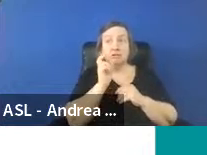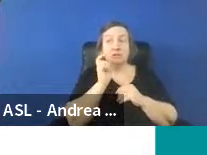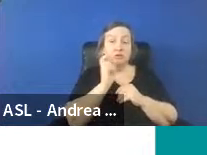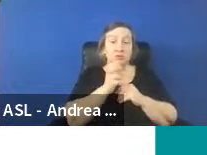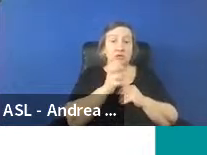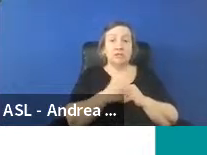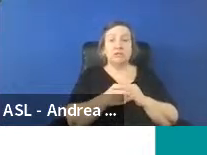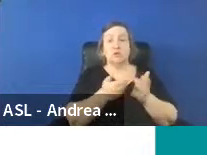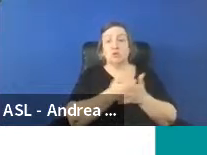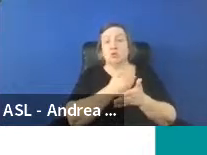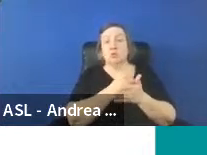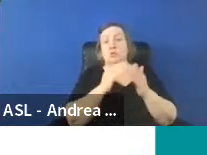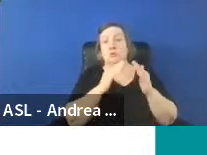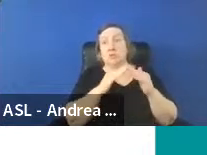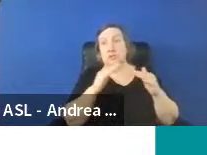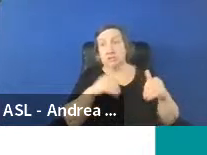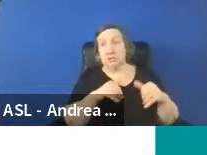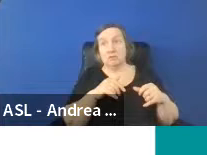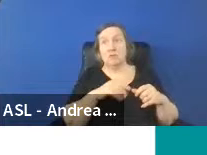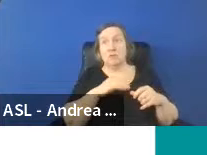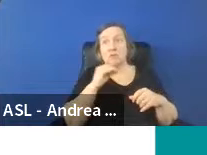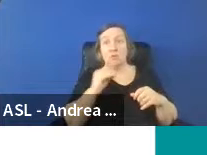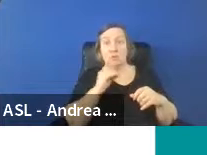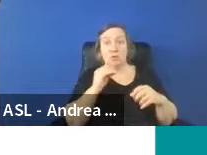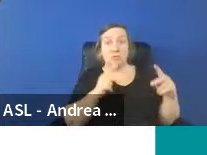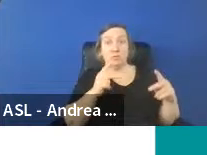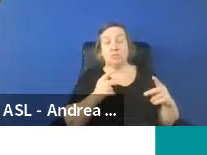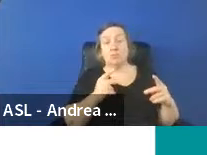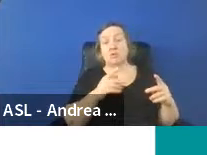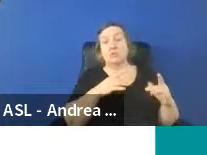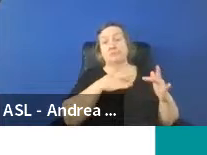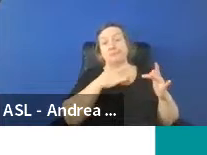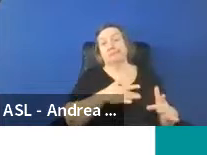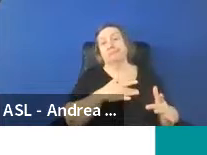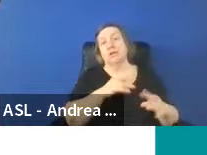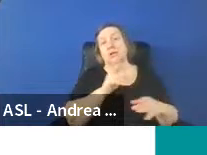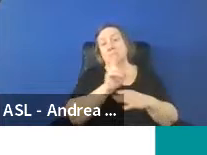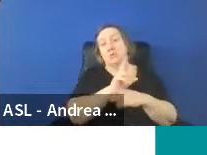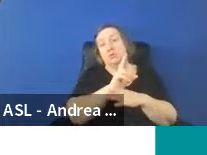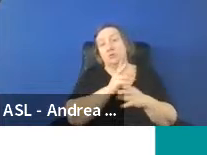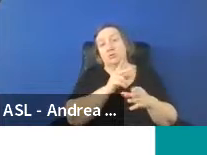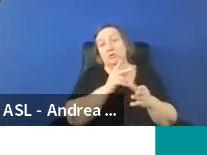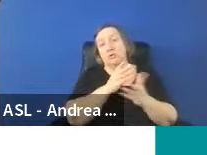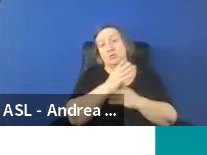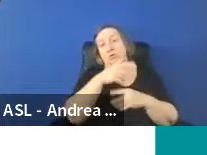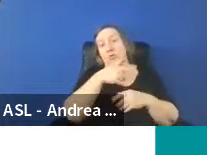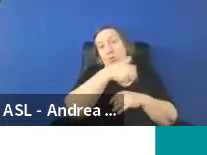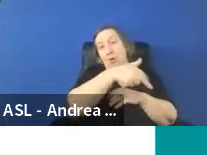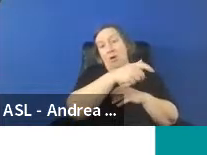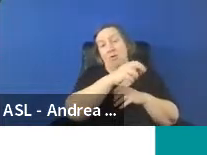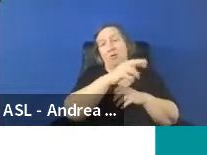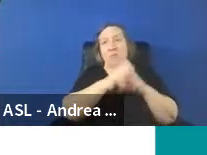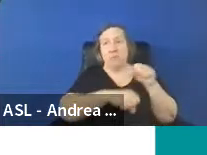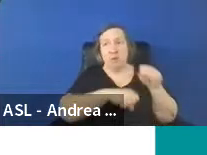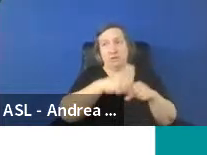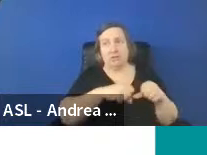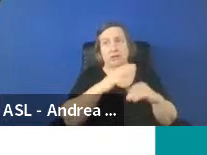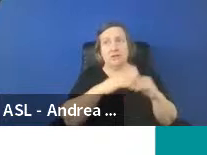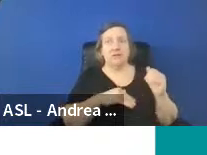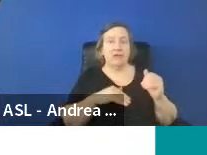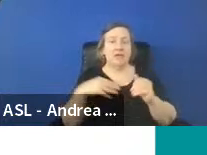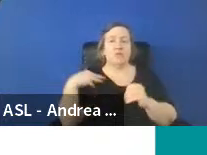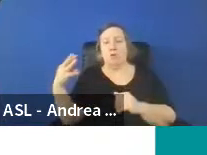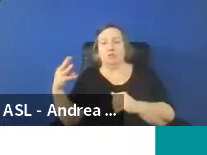potential new transit system, Oregon residents were more likely to access it via walking or biking than their